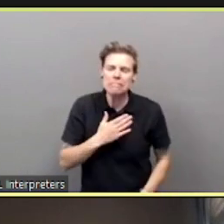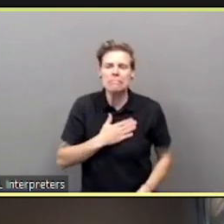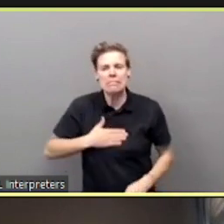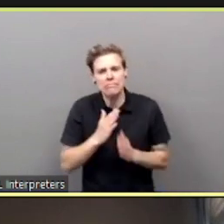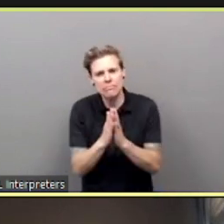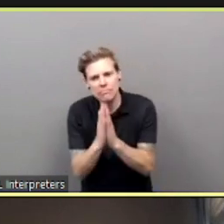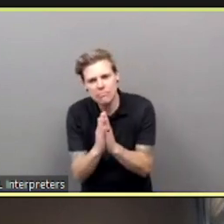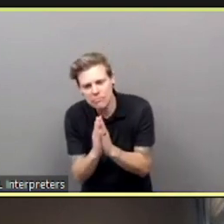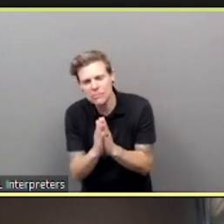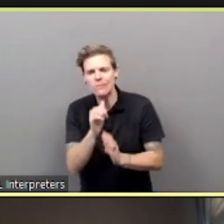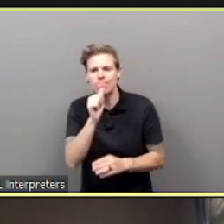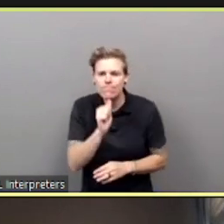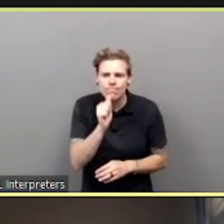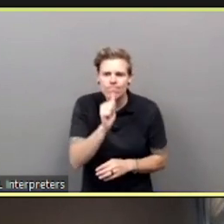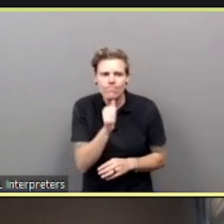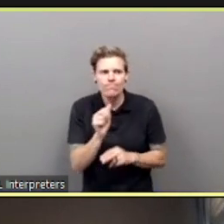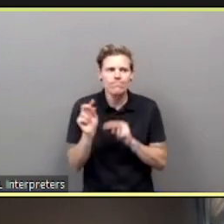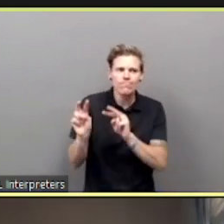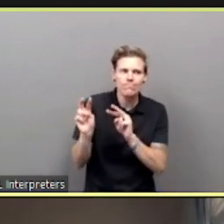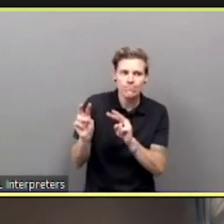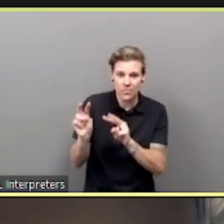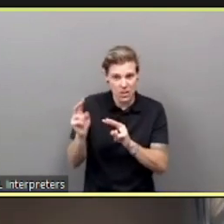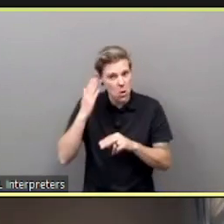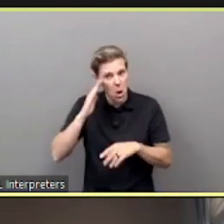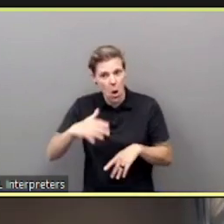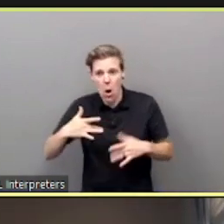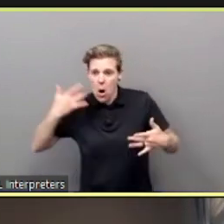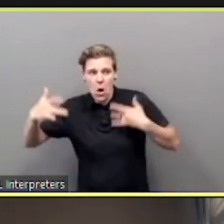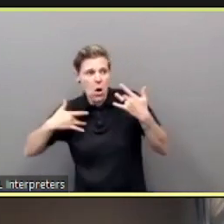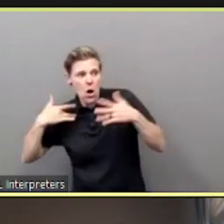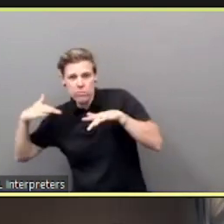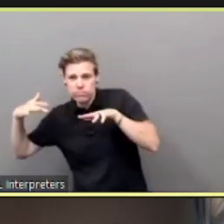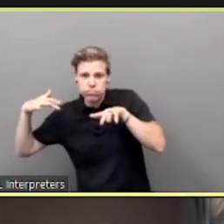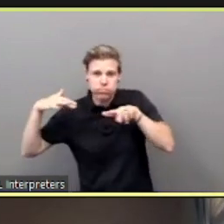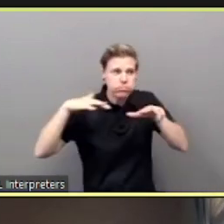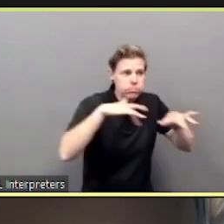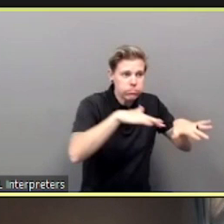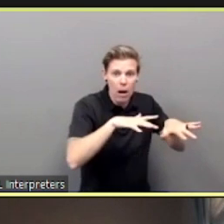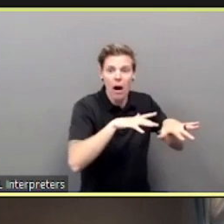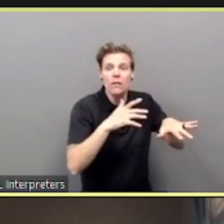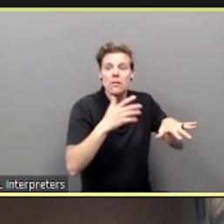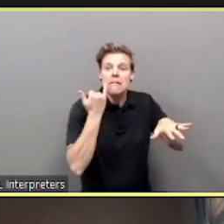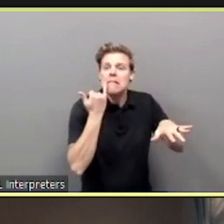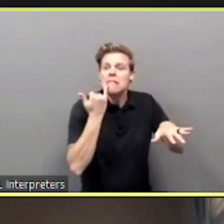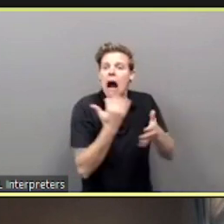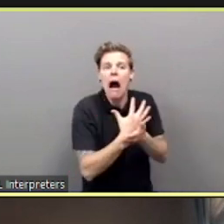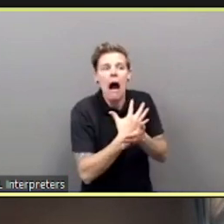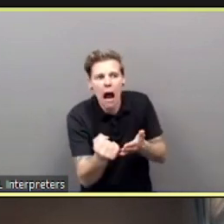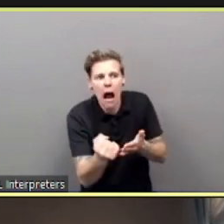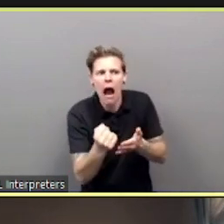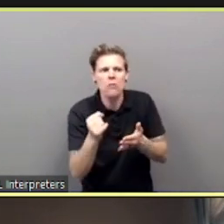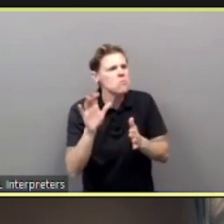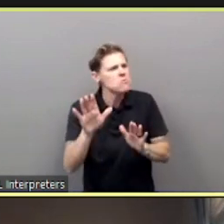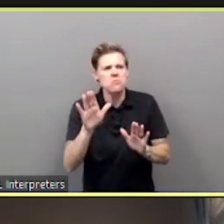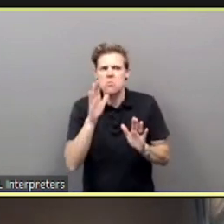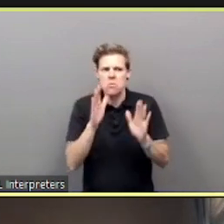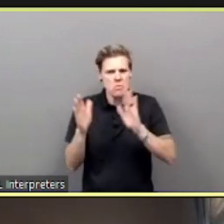demand than we have sites for vaccine at first, but we want you to know that at the Department of Health, we've been doing a